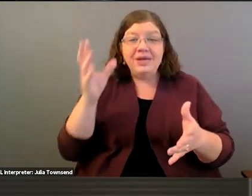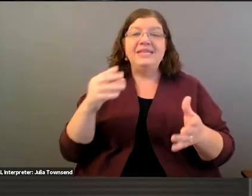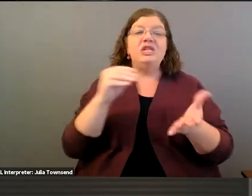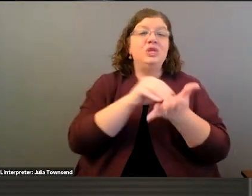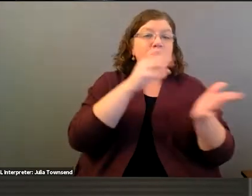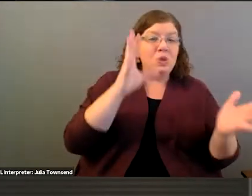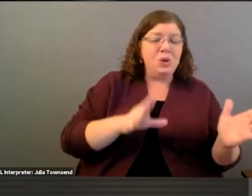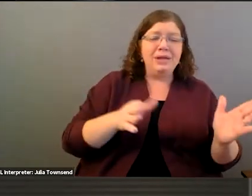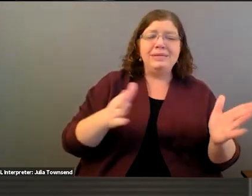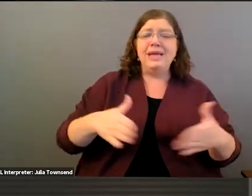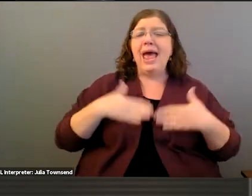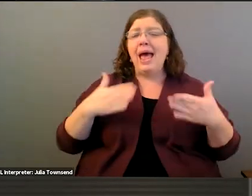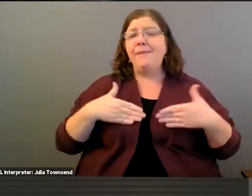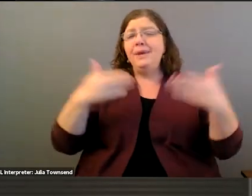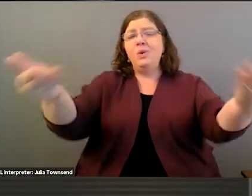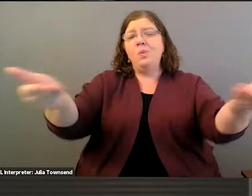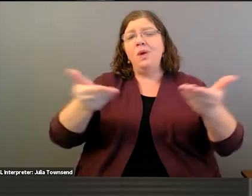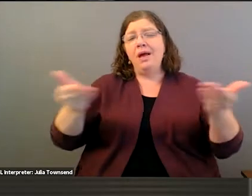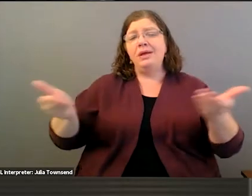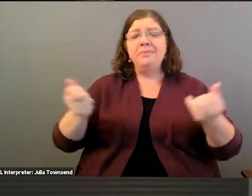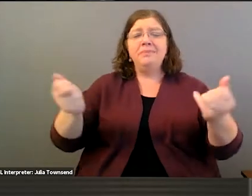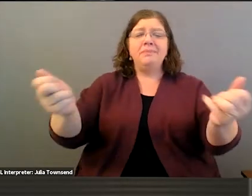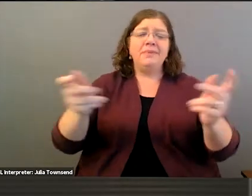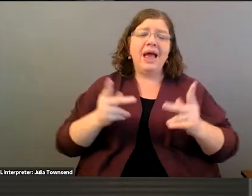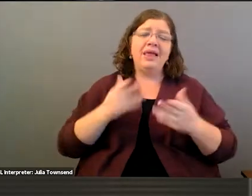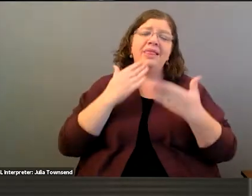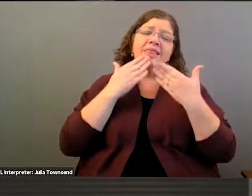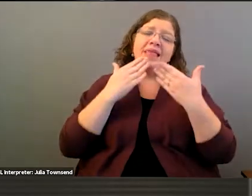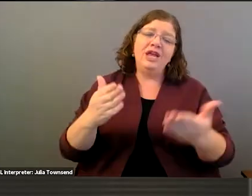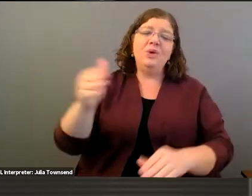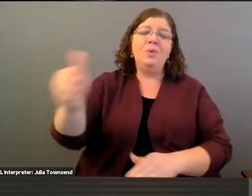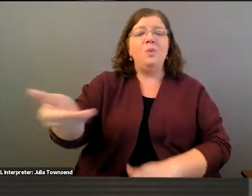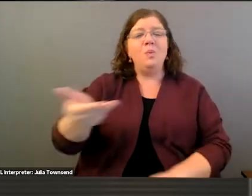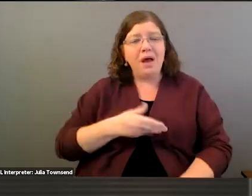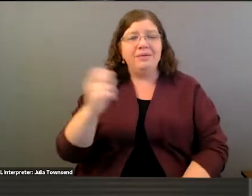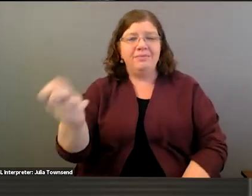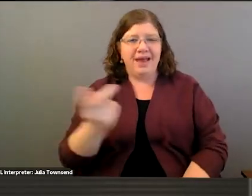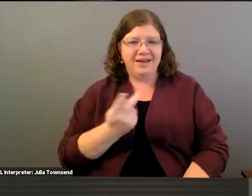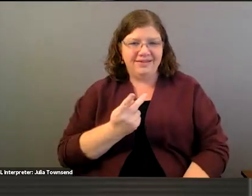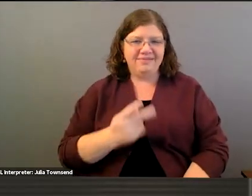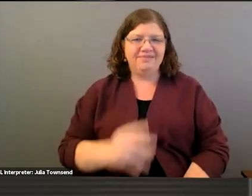there's a lot of excitement out there. So thank you and welcome back.